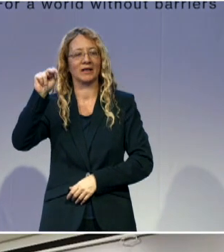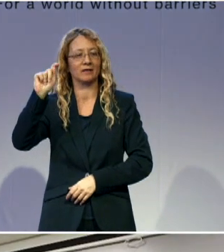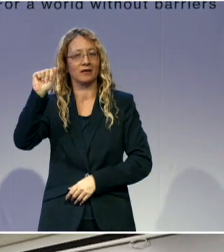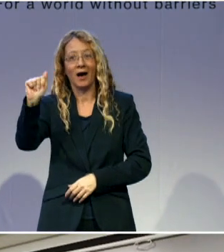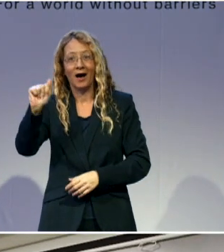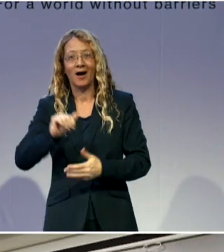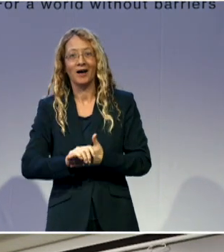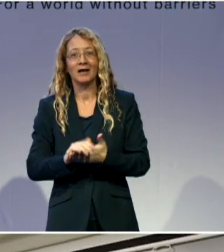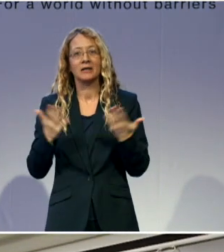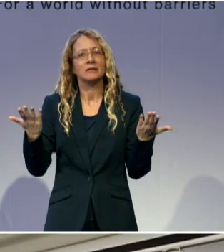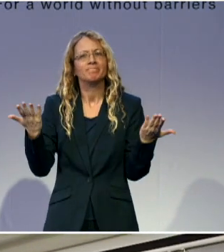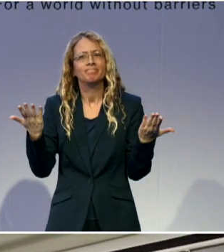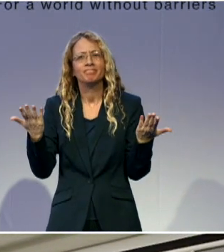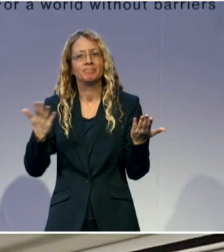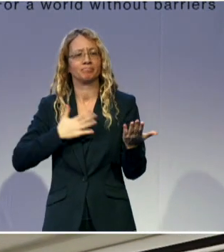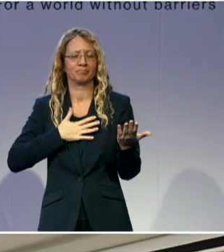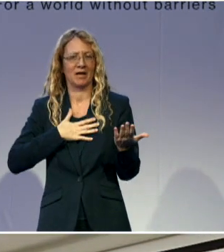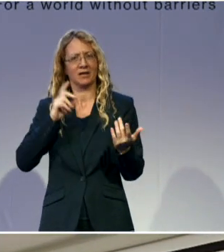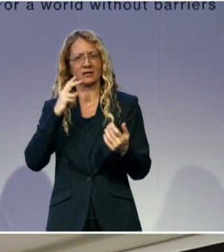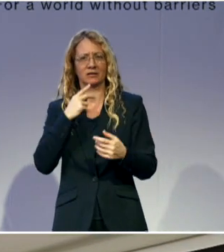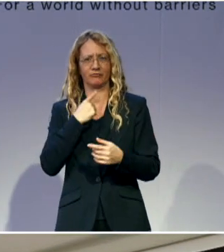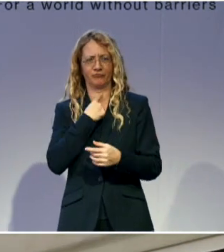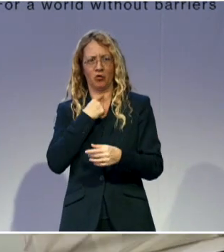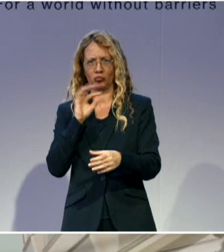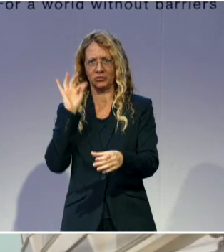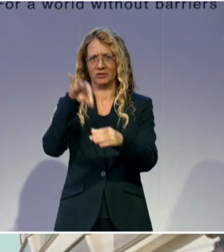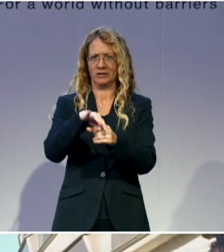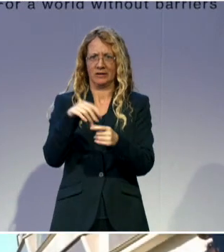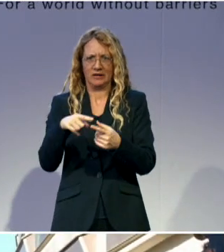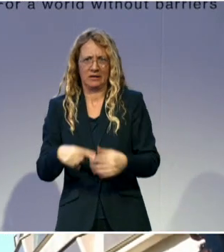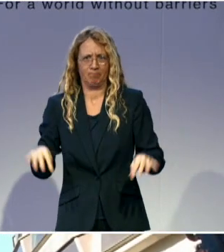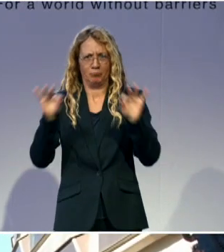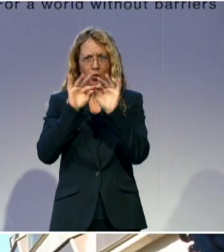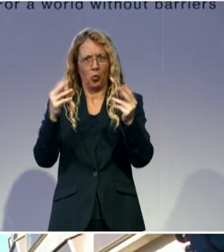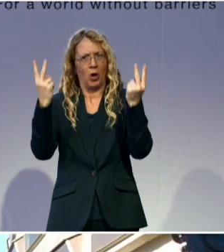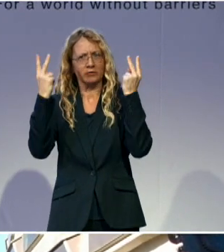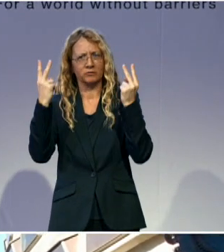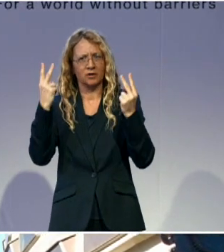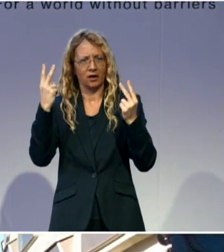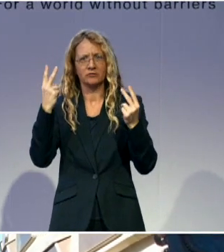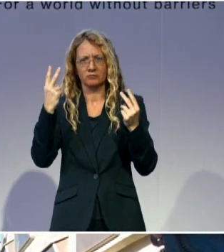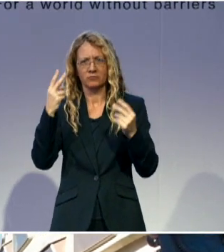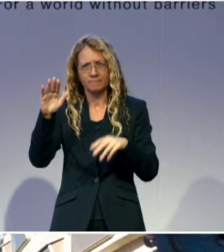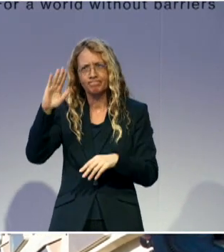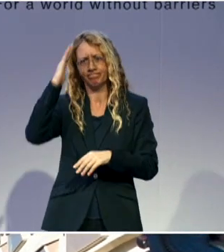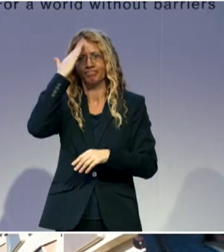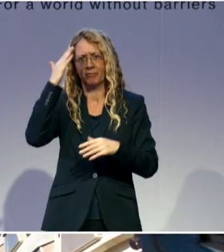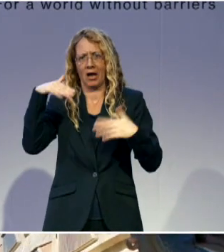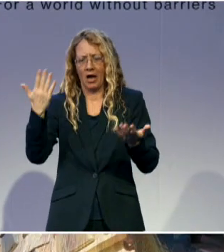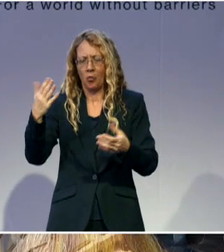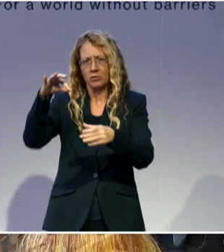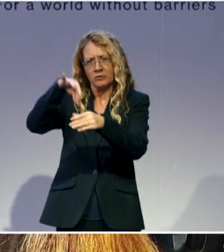that focuses on raising awareness about the right to vote and to have access to electoral